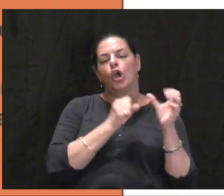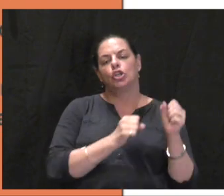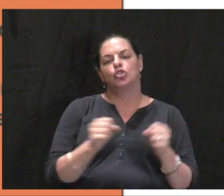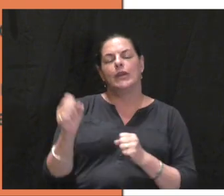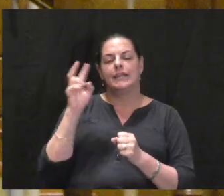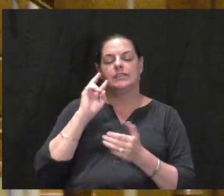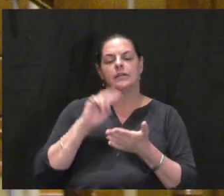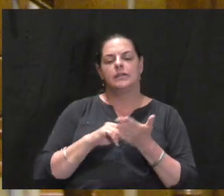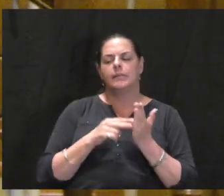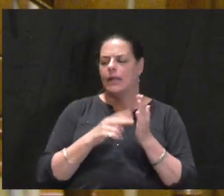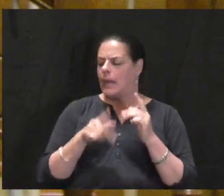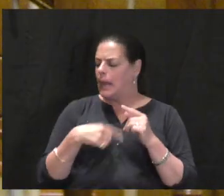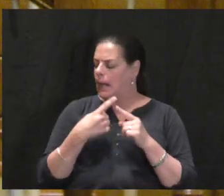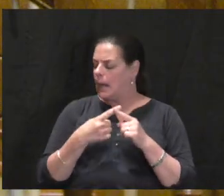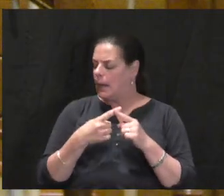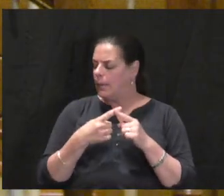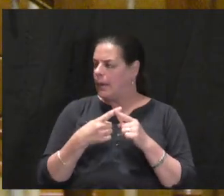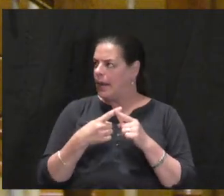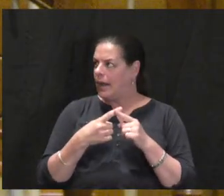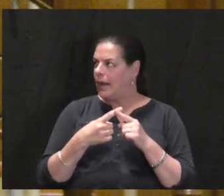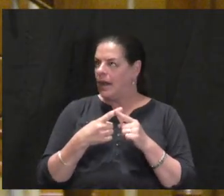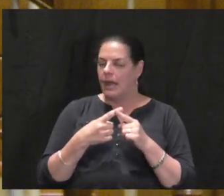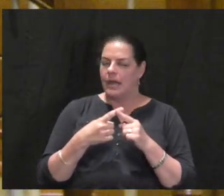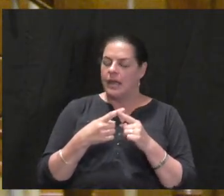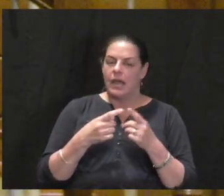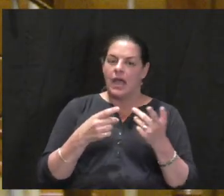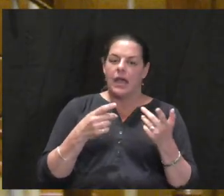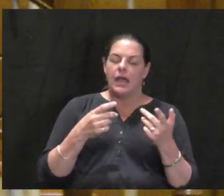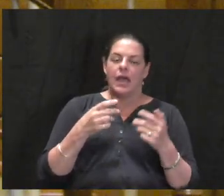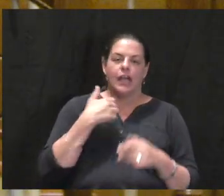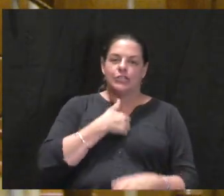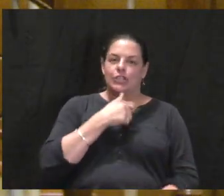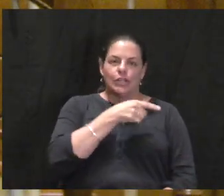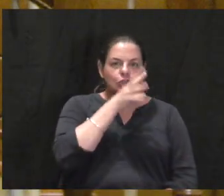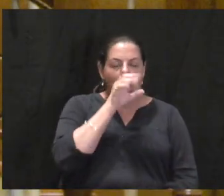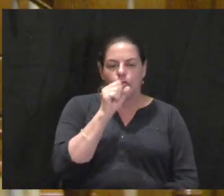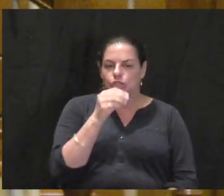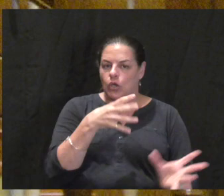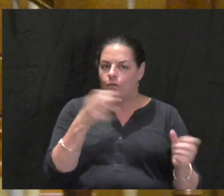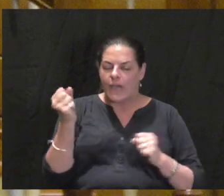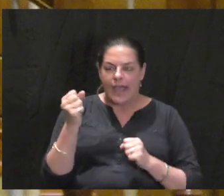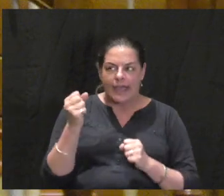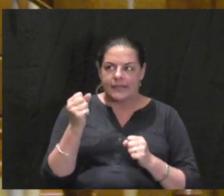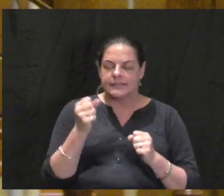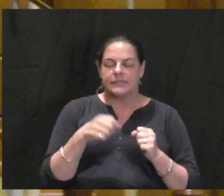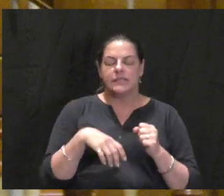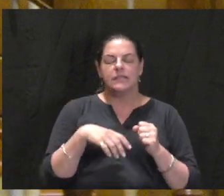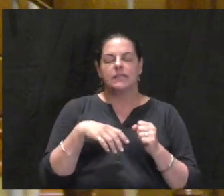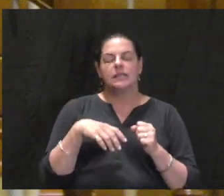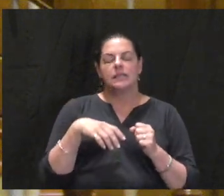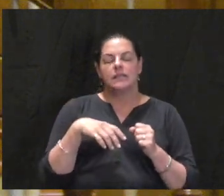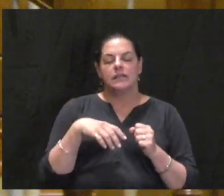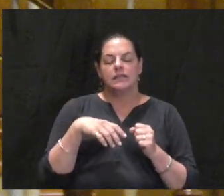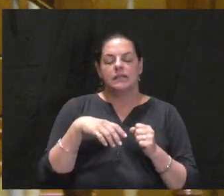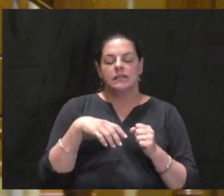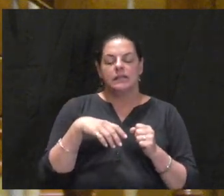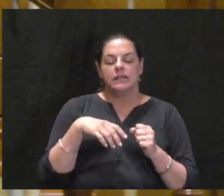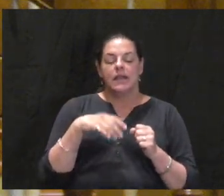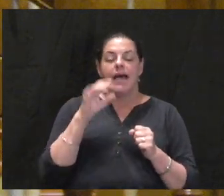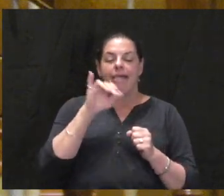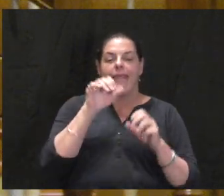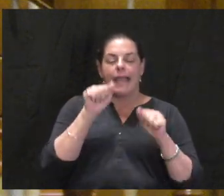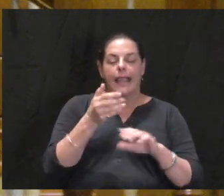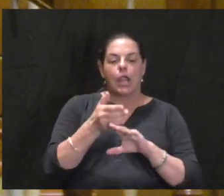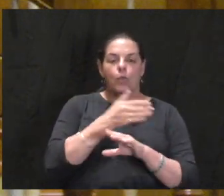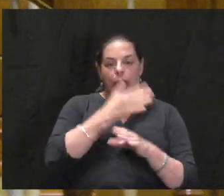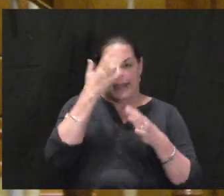predetermine their length of time that they're likely to spend there. This is particularly true for millennials. And so we're thinking more strategically about how, as a